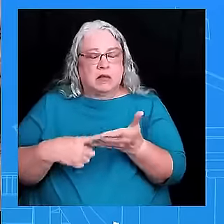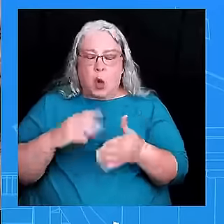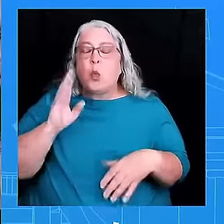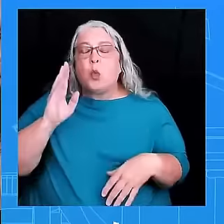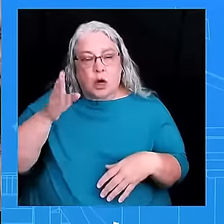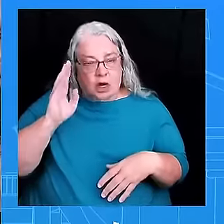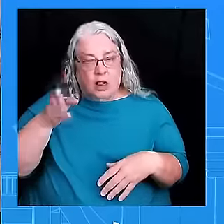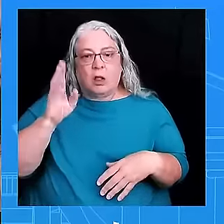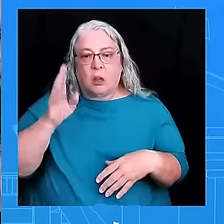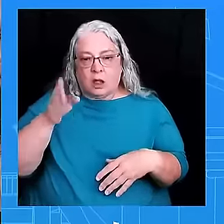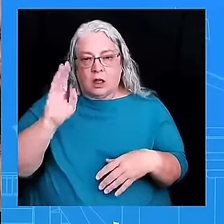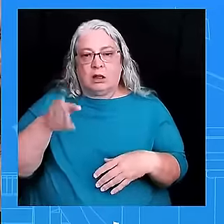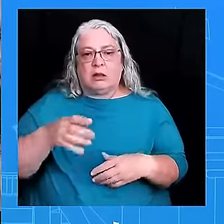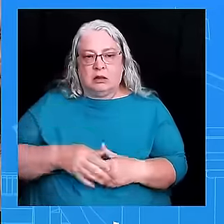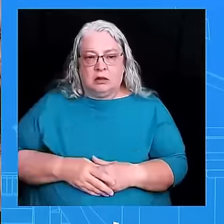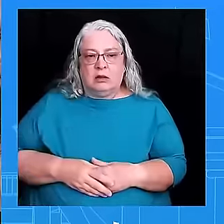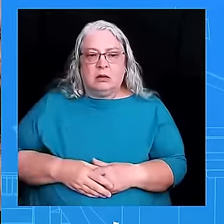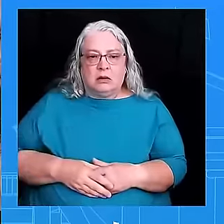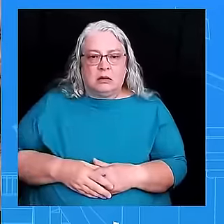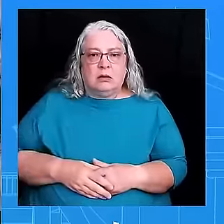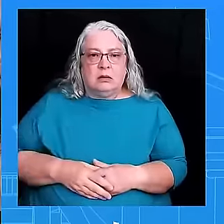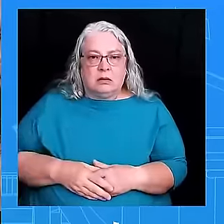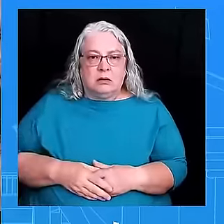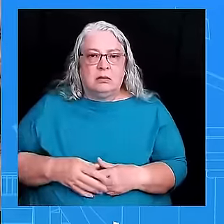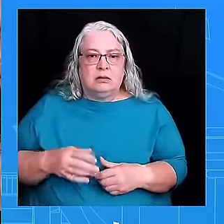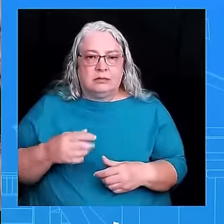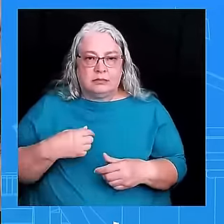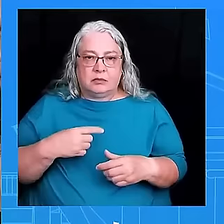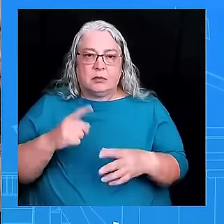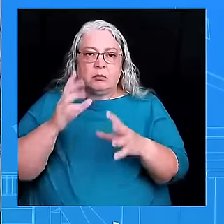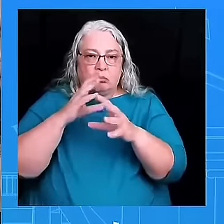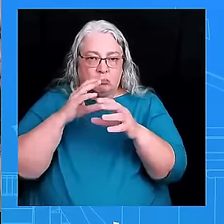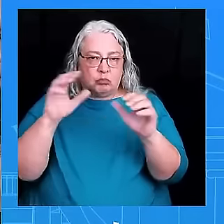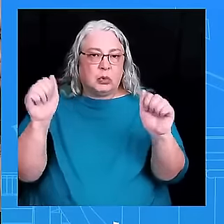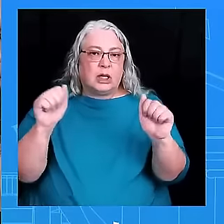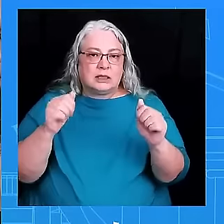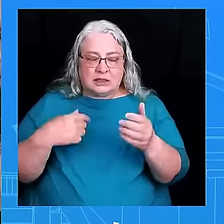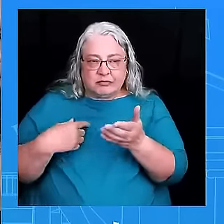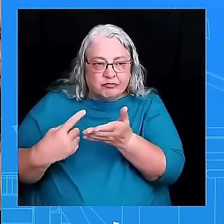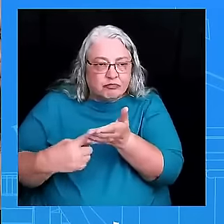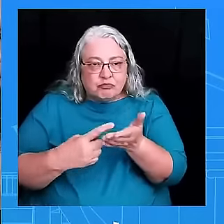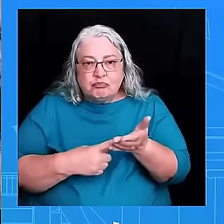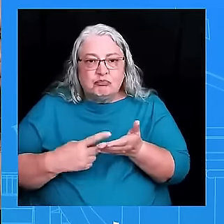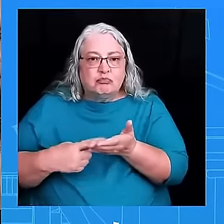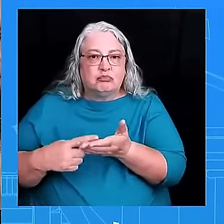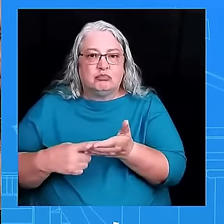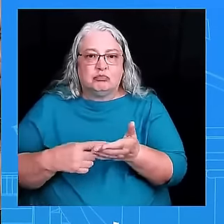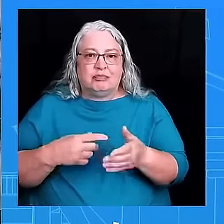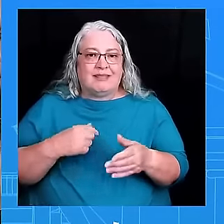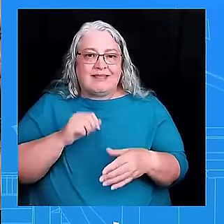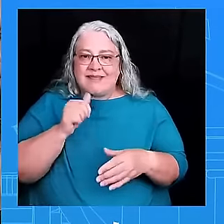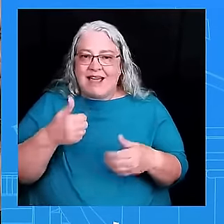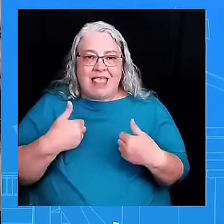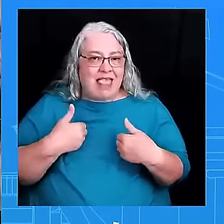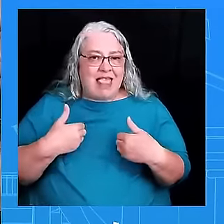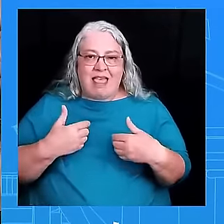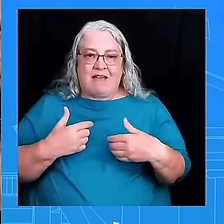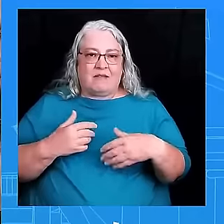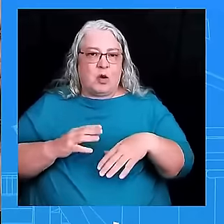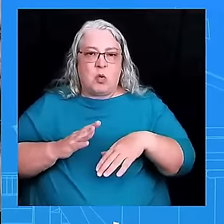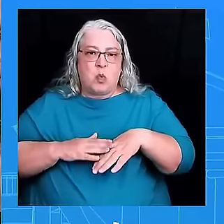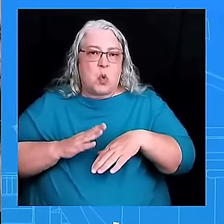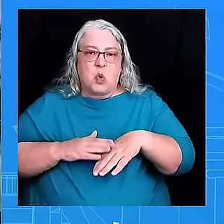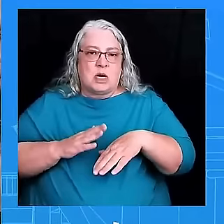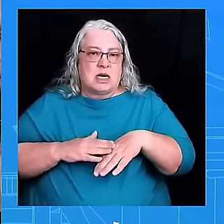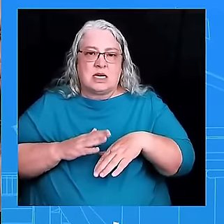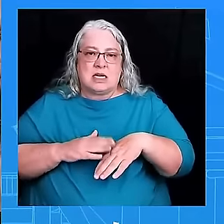displeasure about not having a heads up about the attack on the Hamas leader or these other big things that